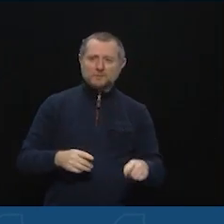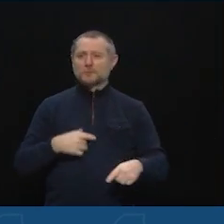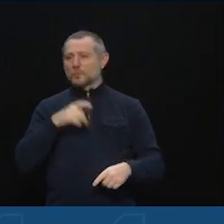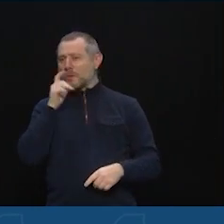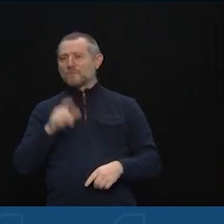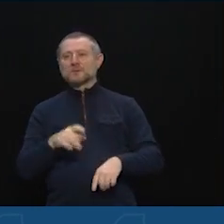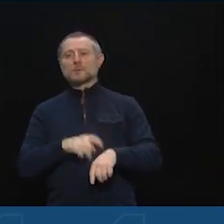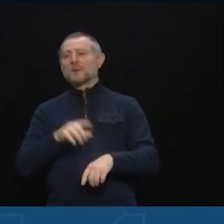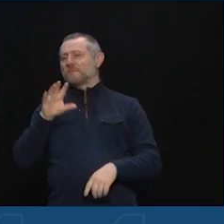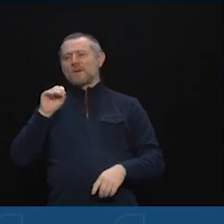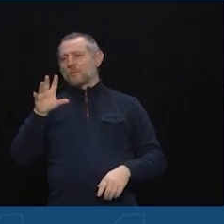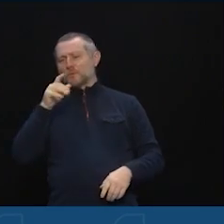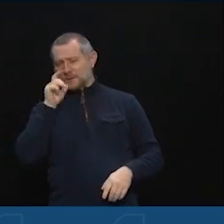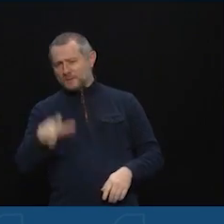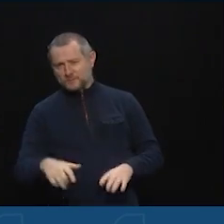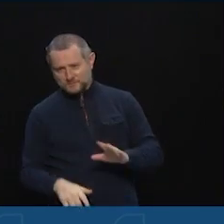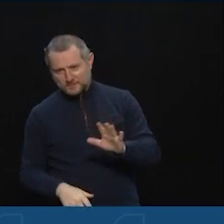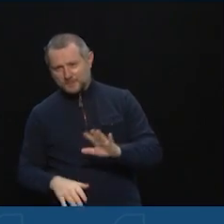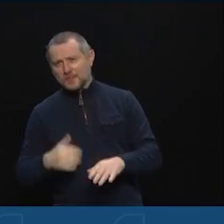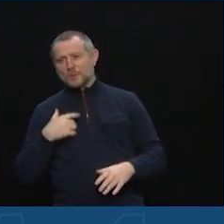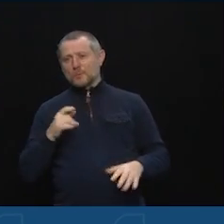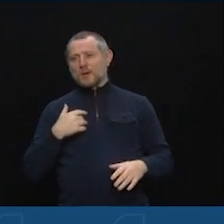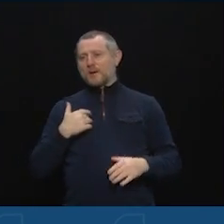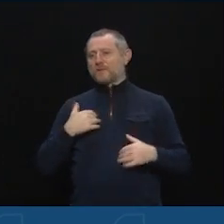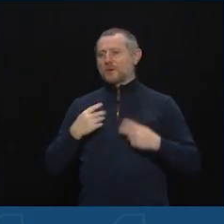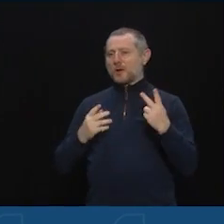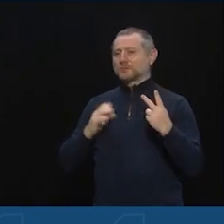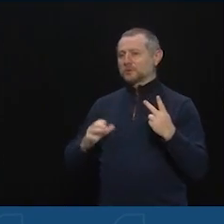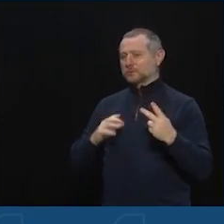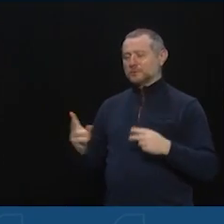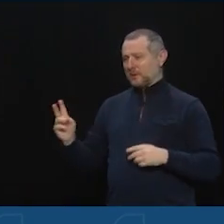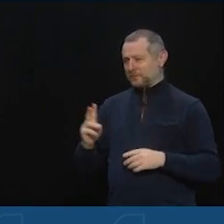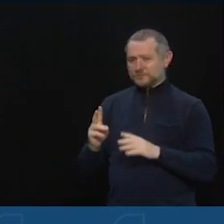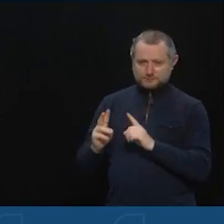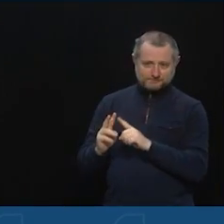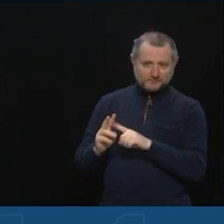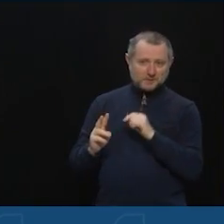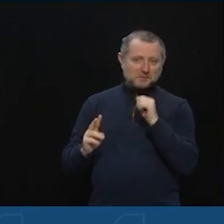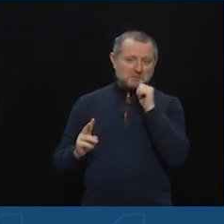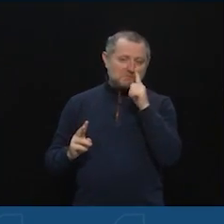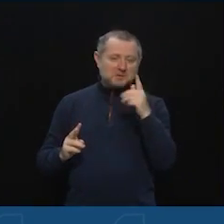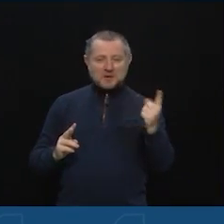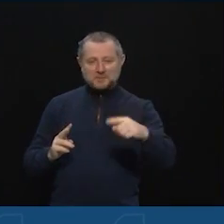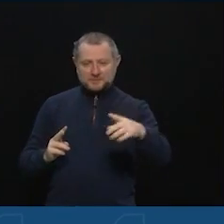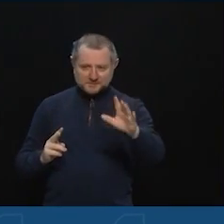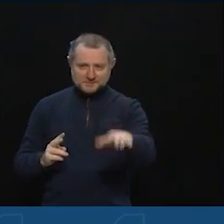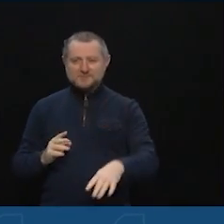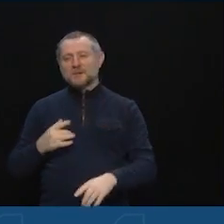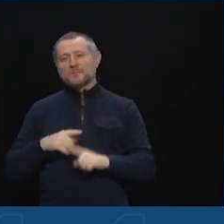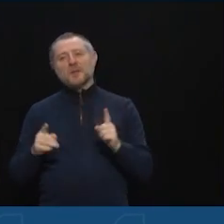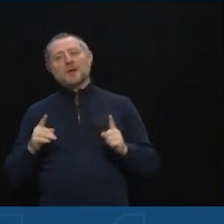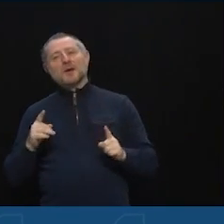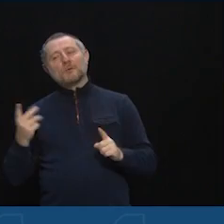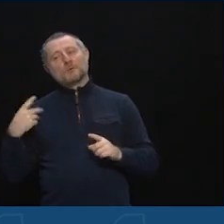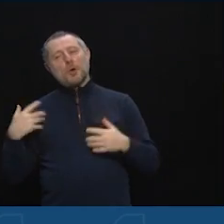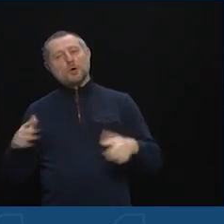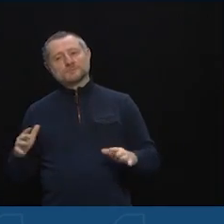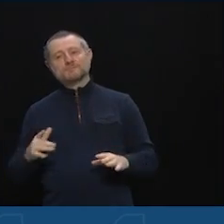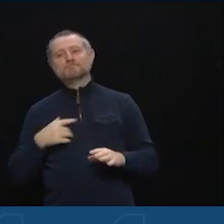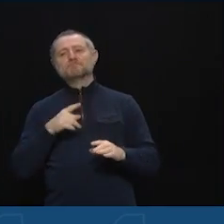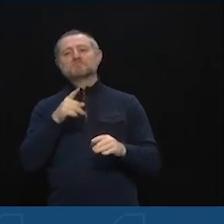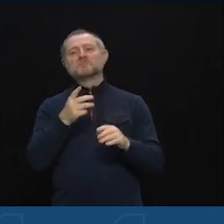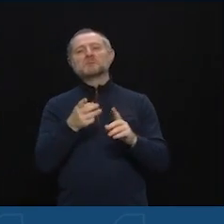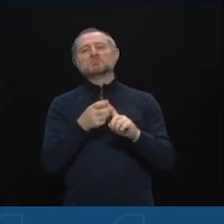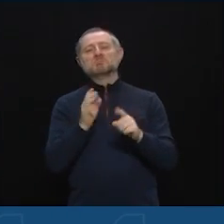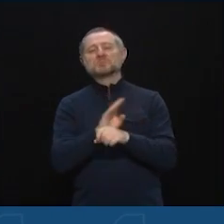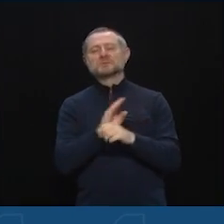because there's already 2 customers coming in at that time. But frequent your shops. Get out there. Have